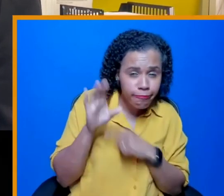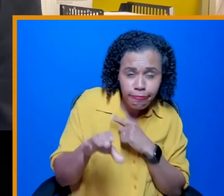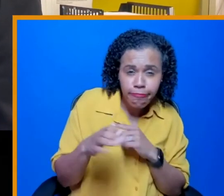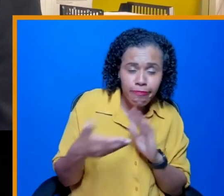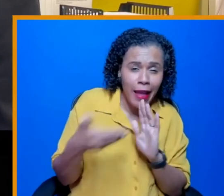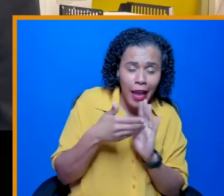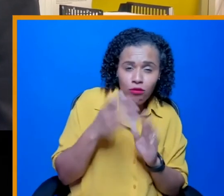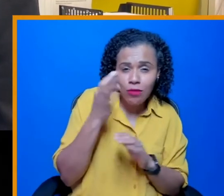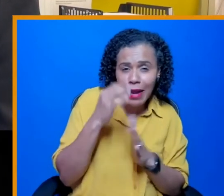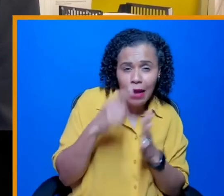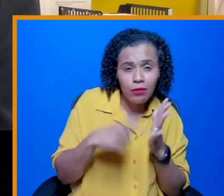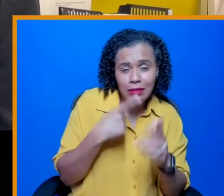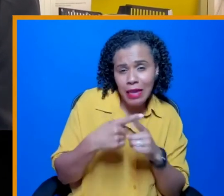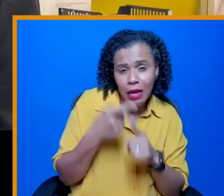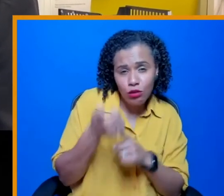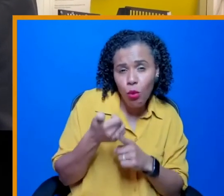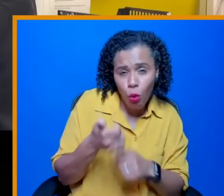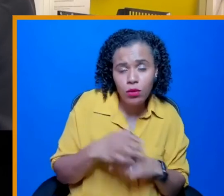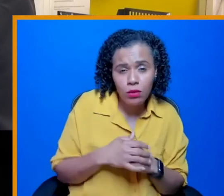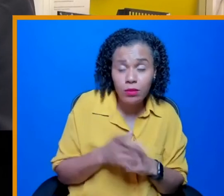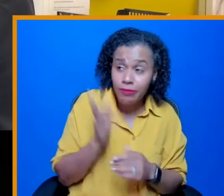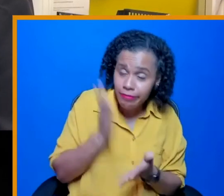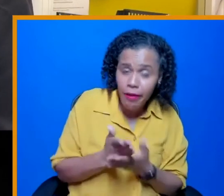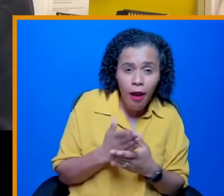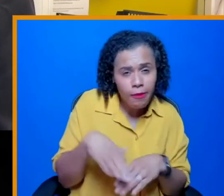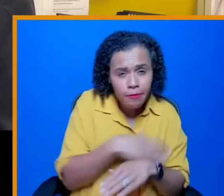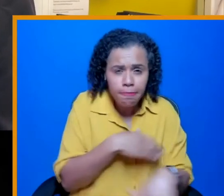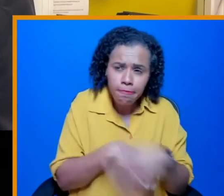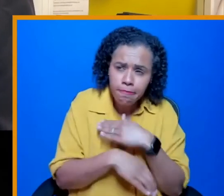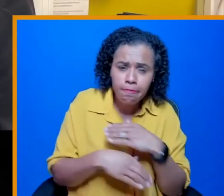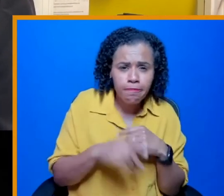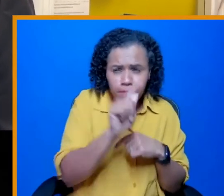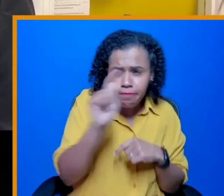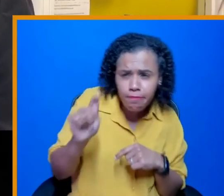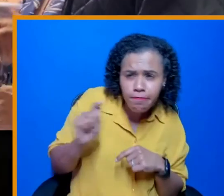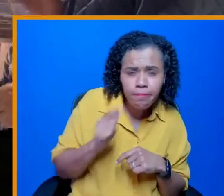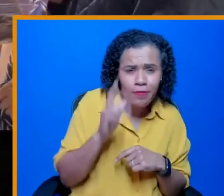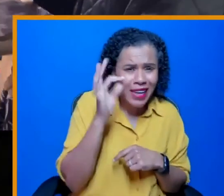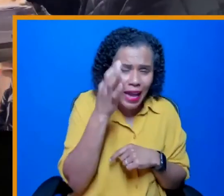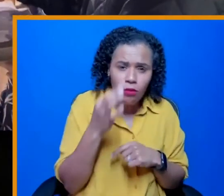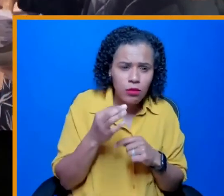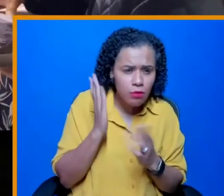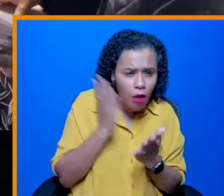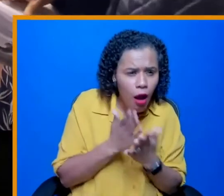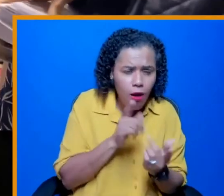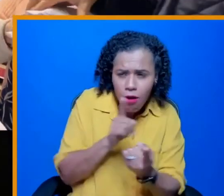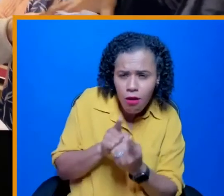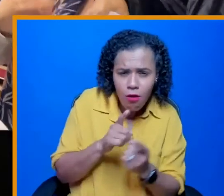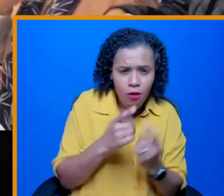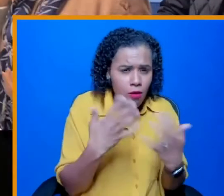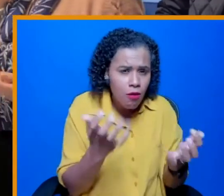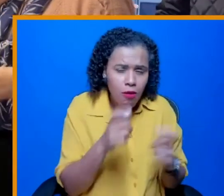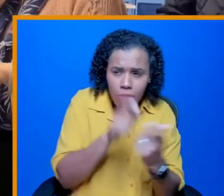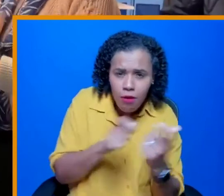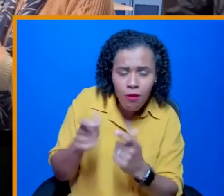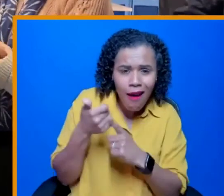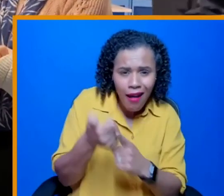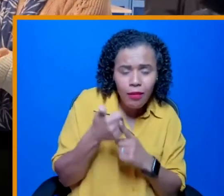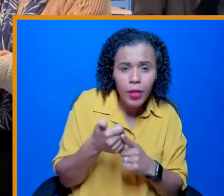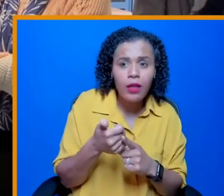support. These are real actions that Liberal Democrat councillors are delivering on the ground, and more can be done if we can elect more Liberal